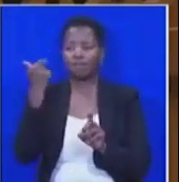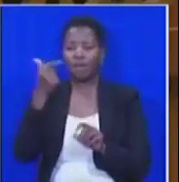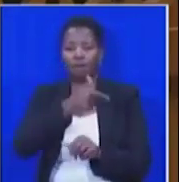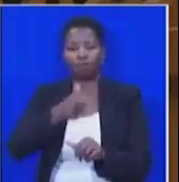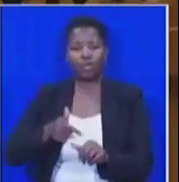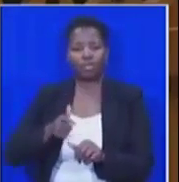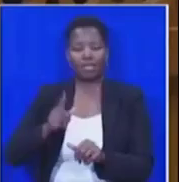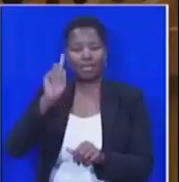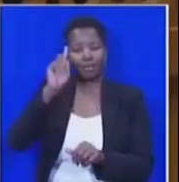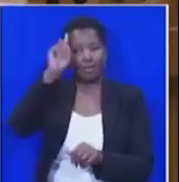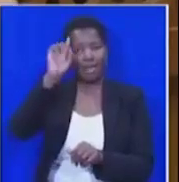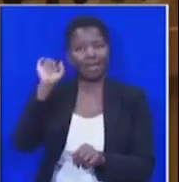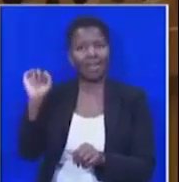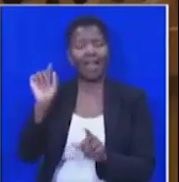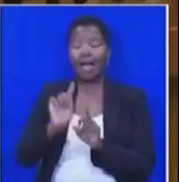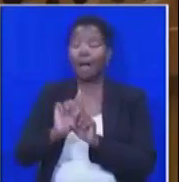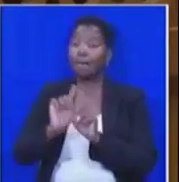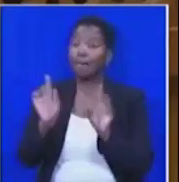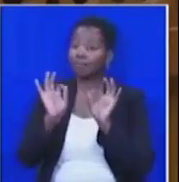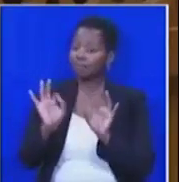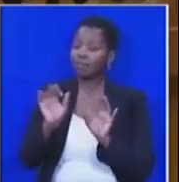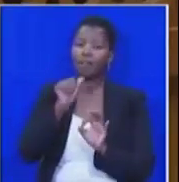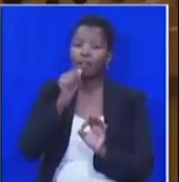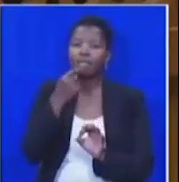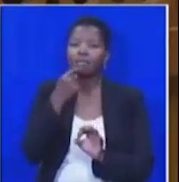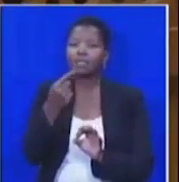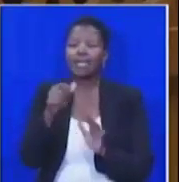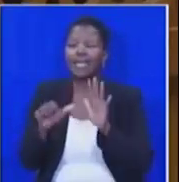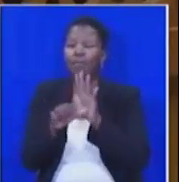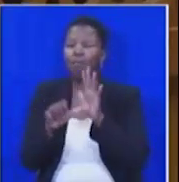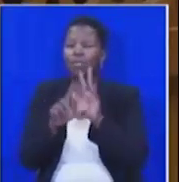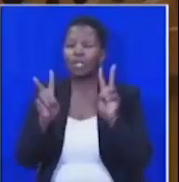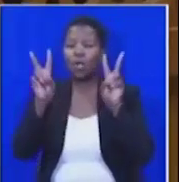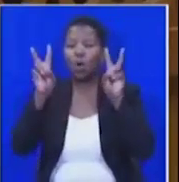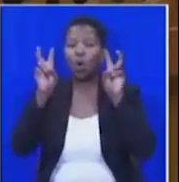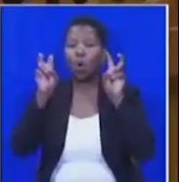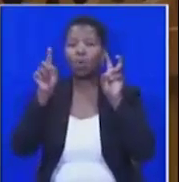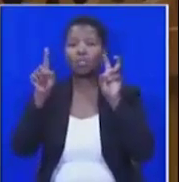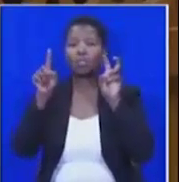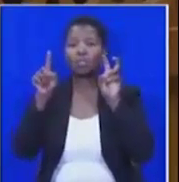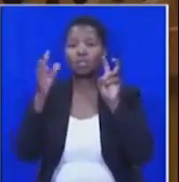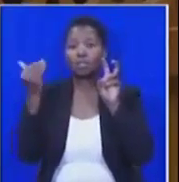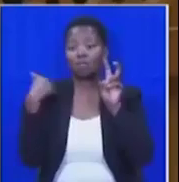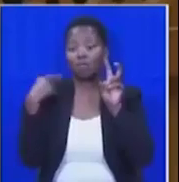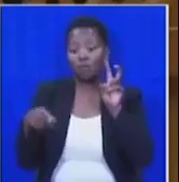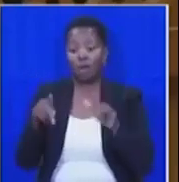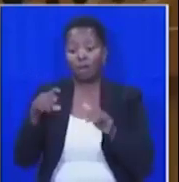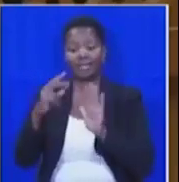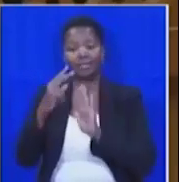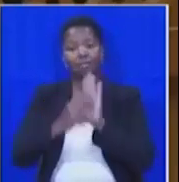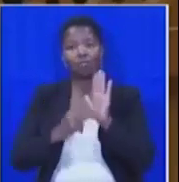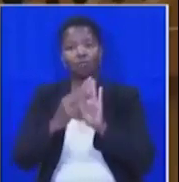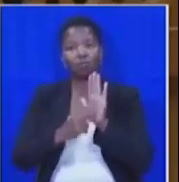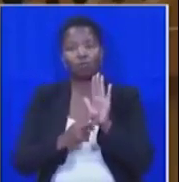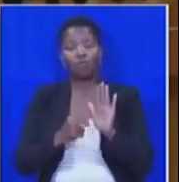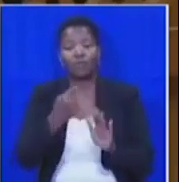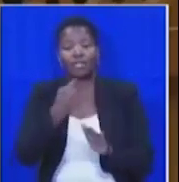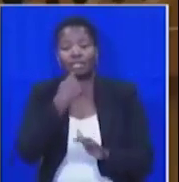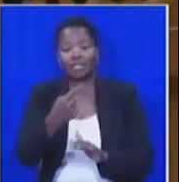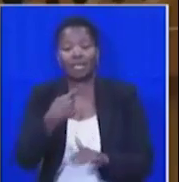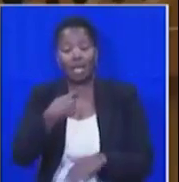Mandela, but she didn't talk about the important quote that he made that directly related to her portfolio, and I quote, "Our belief